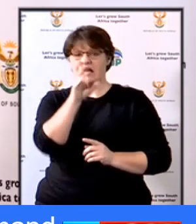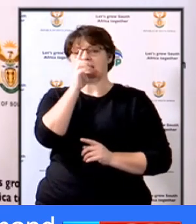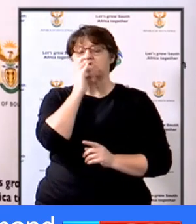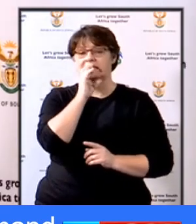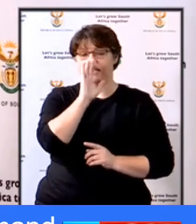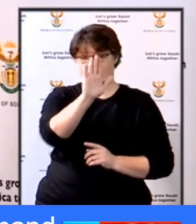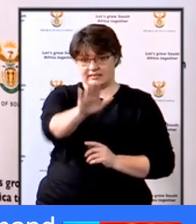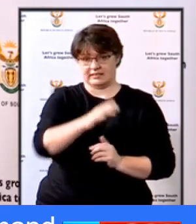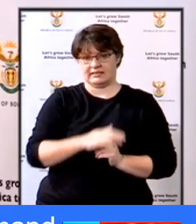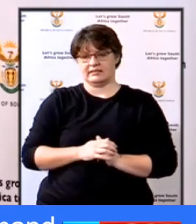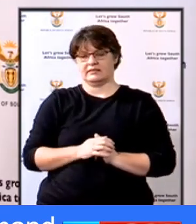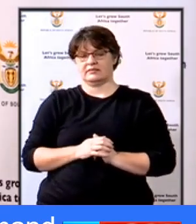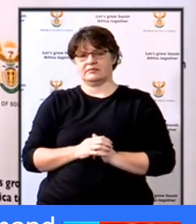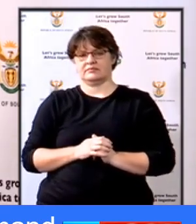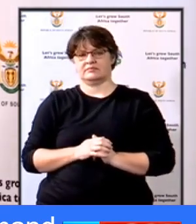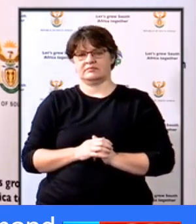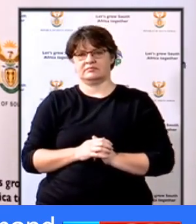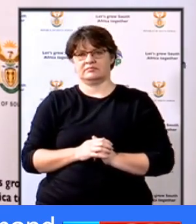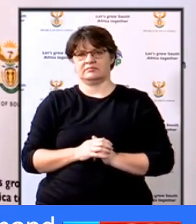On Saturday, yes. Yeah.